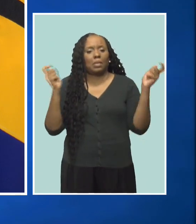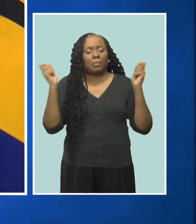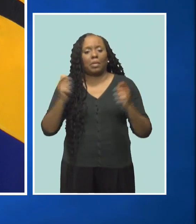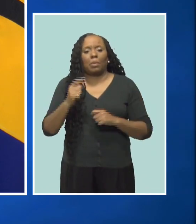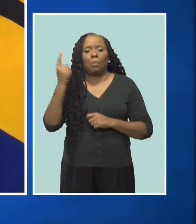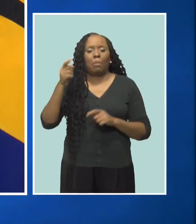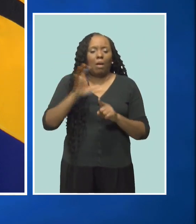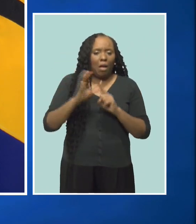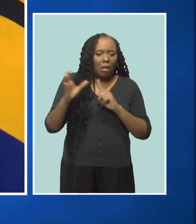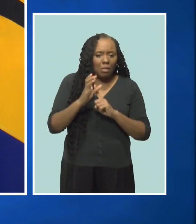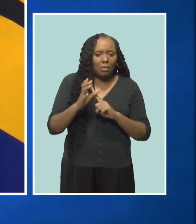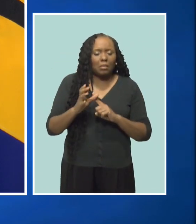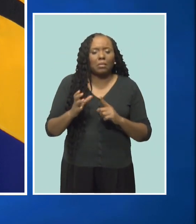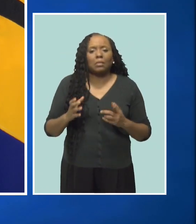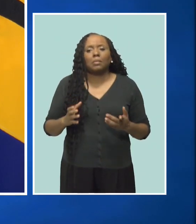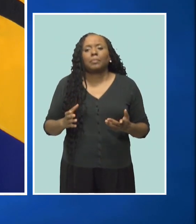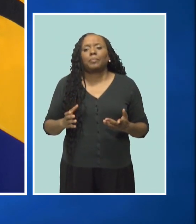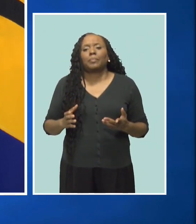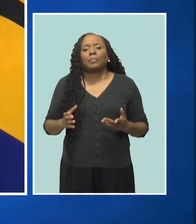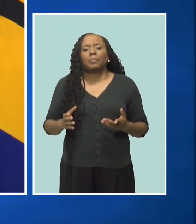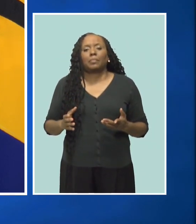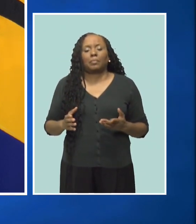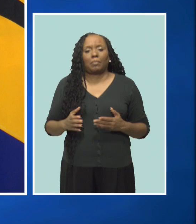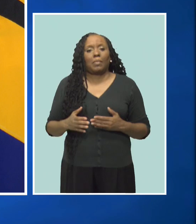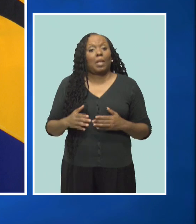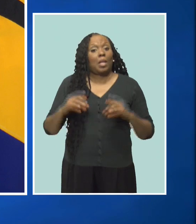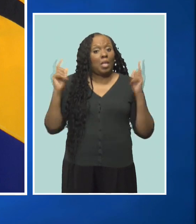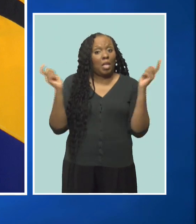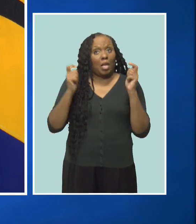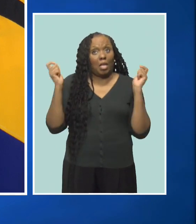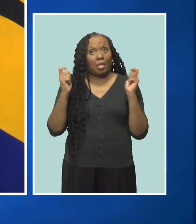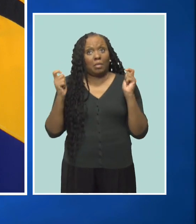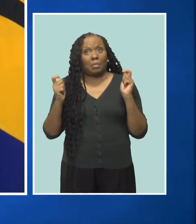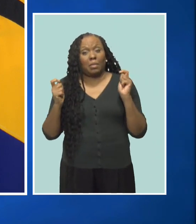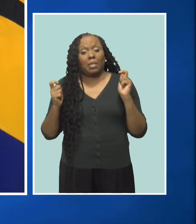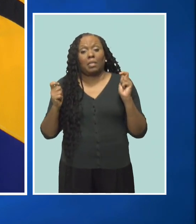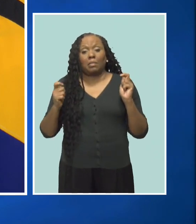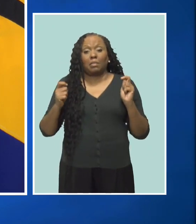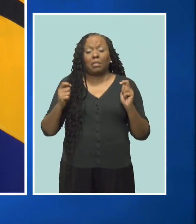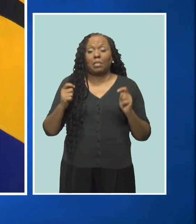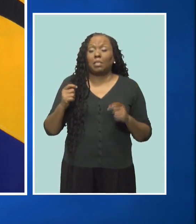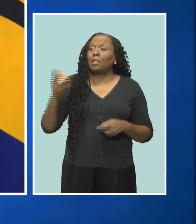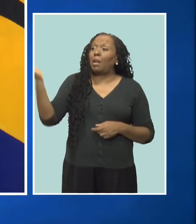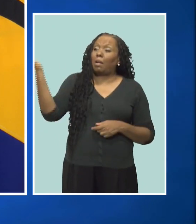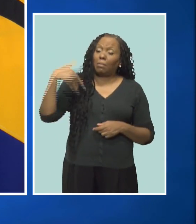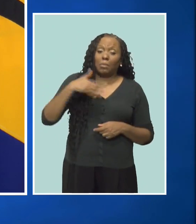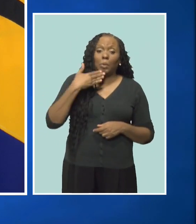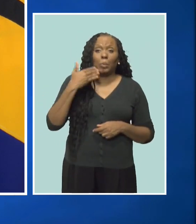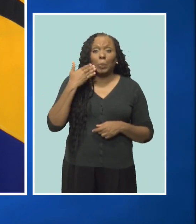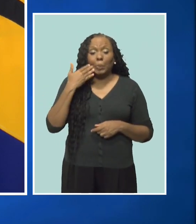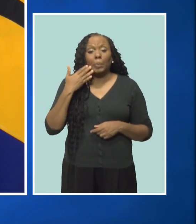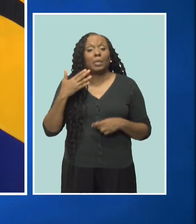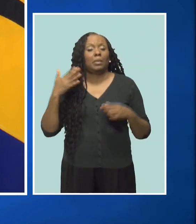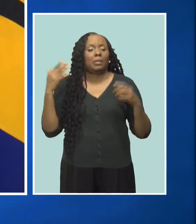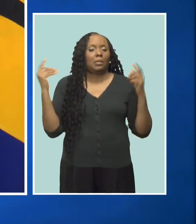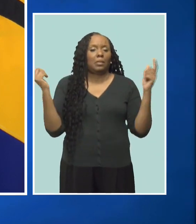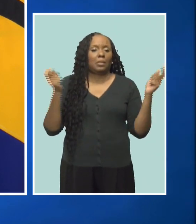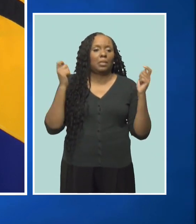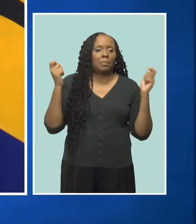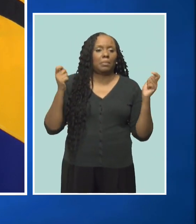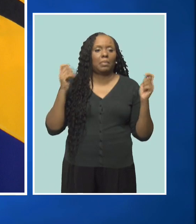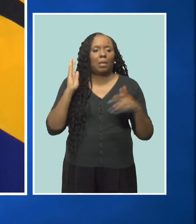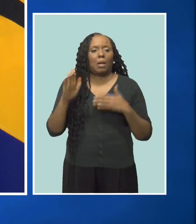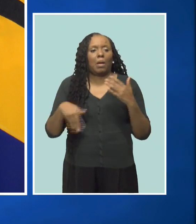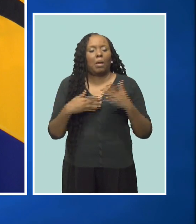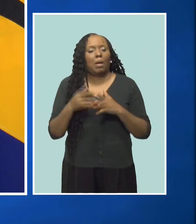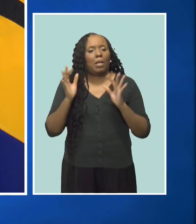culture, of course, but also as well to celebrate, to come back home, to be able to celebrate all of the significant